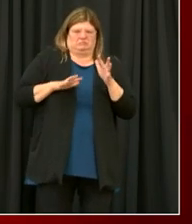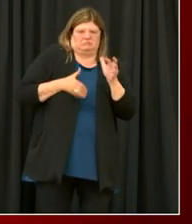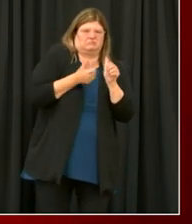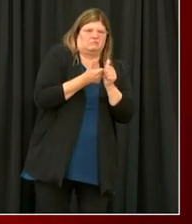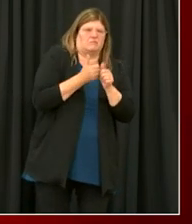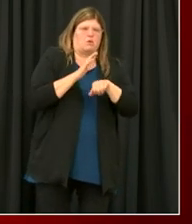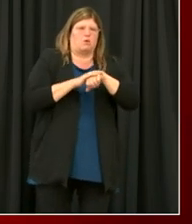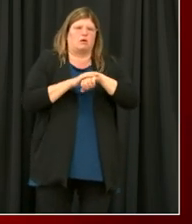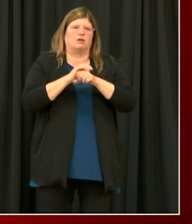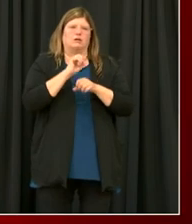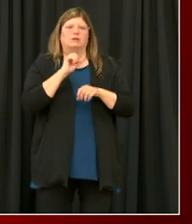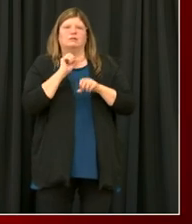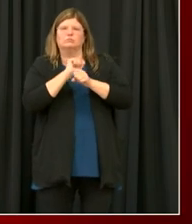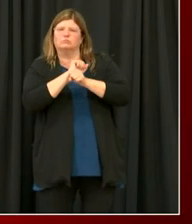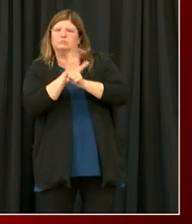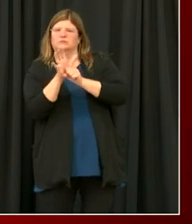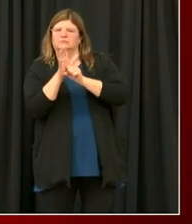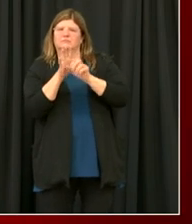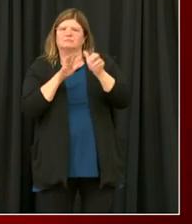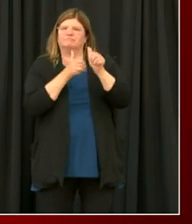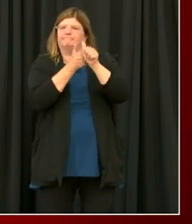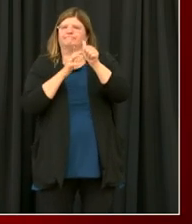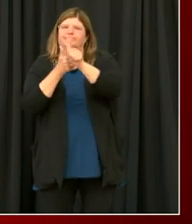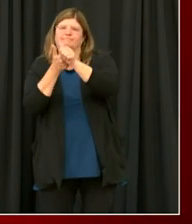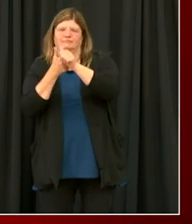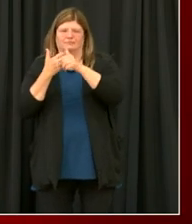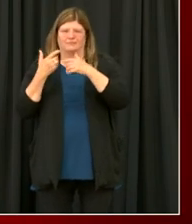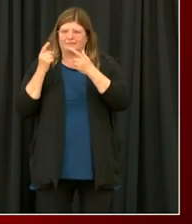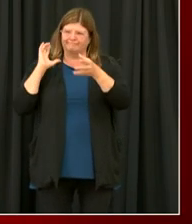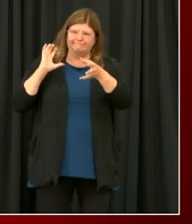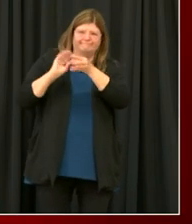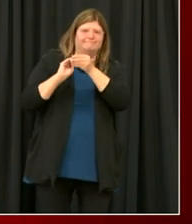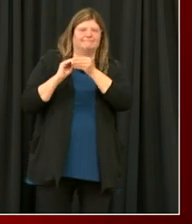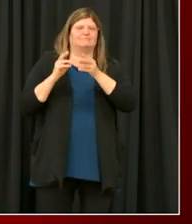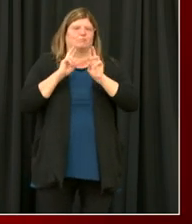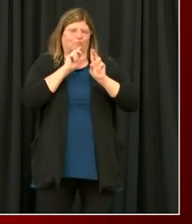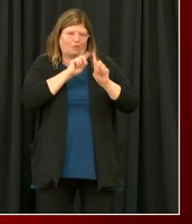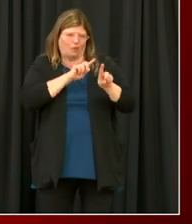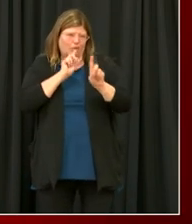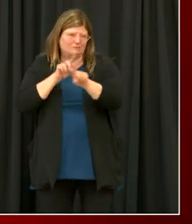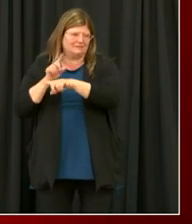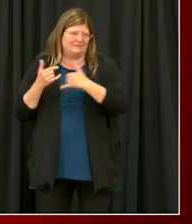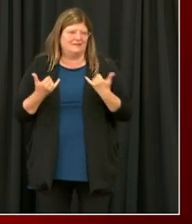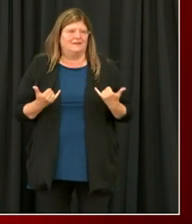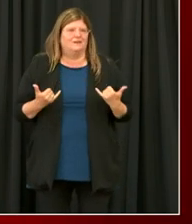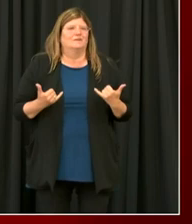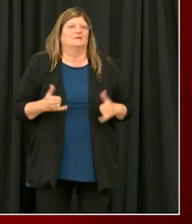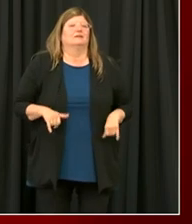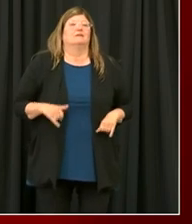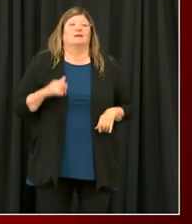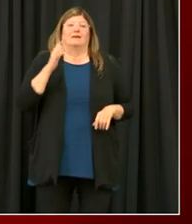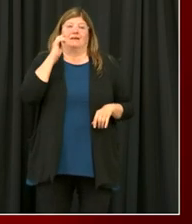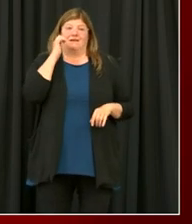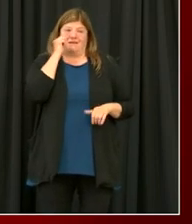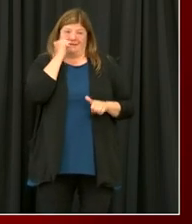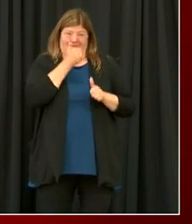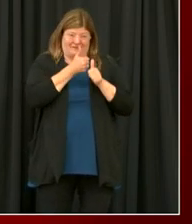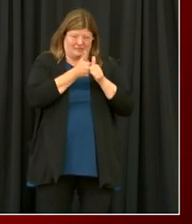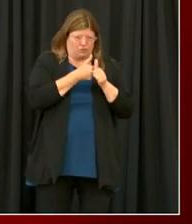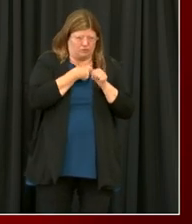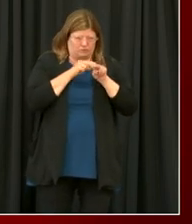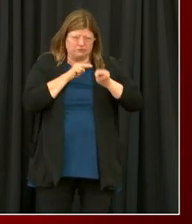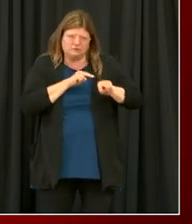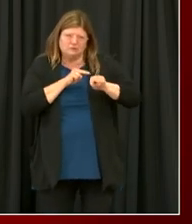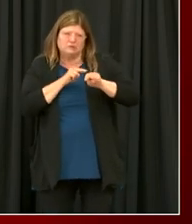to COVID-19. We are continue to closely follow all of the information related